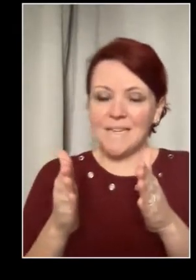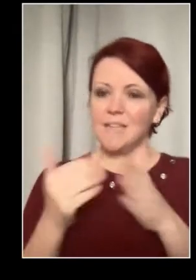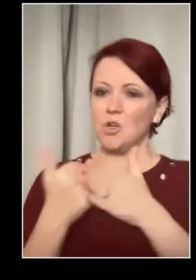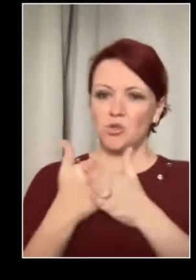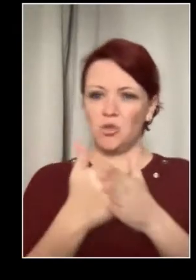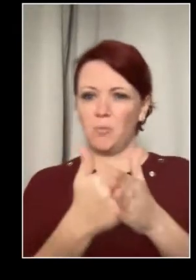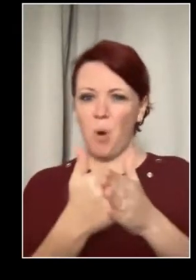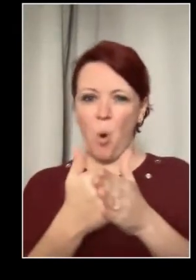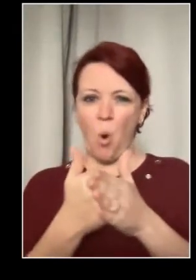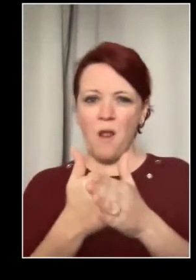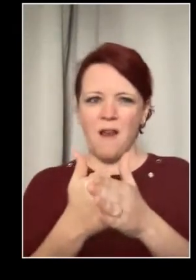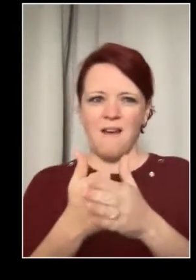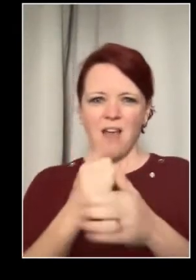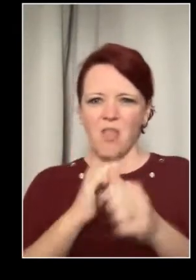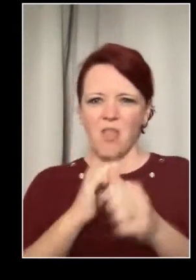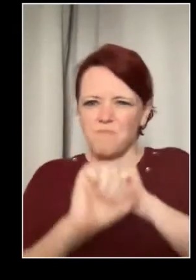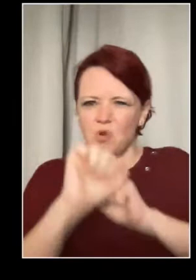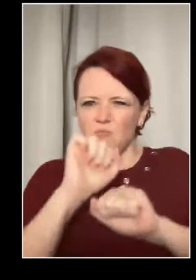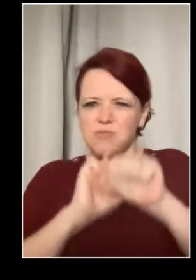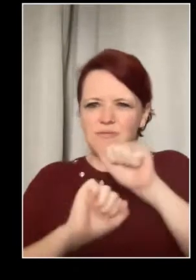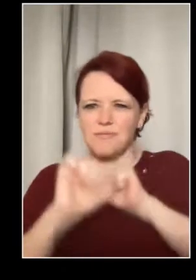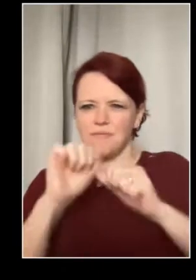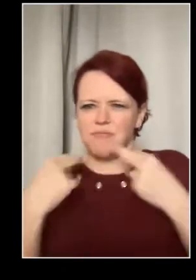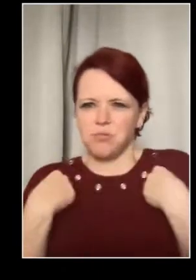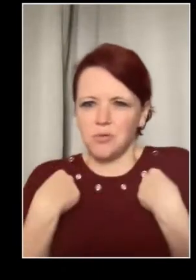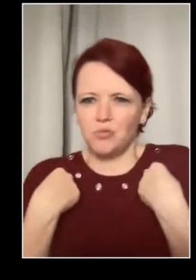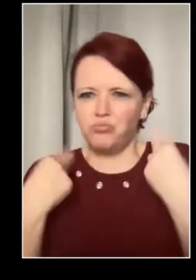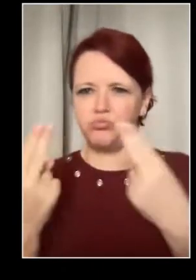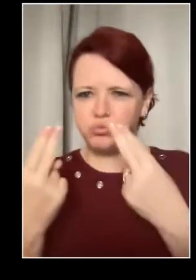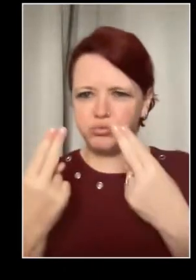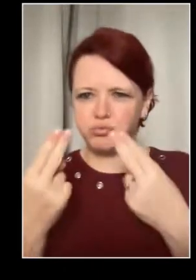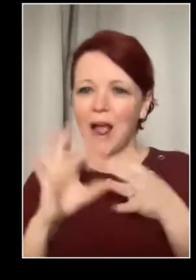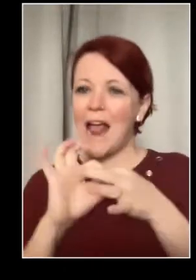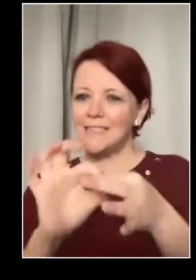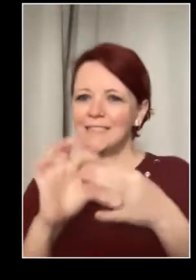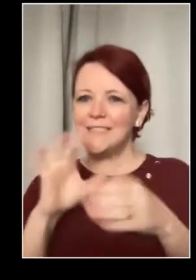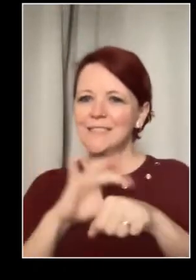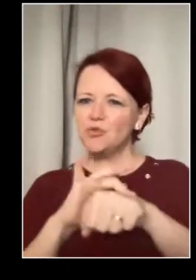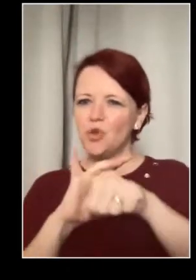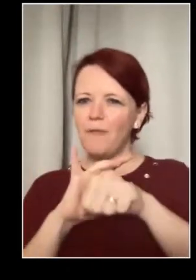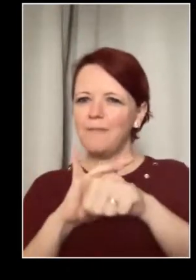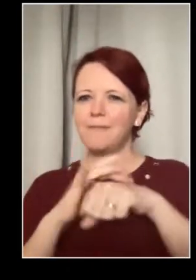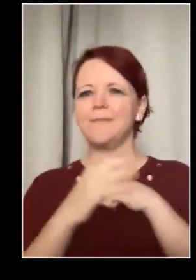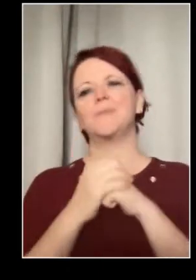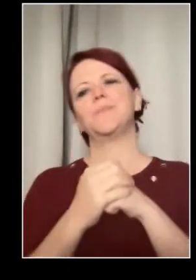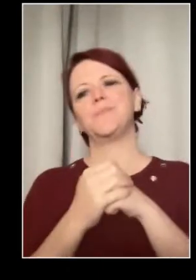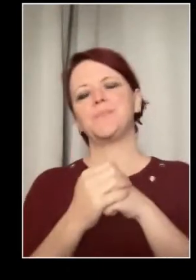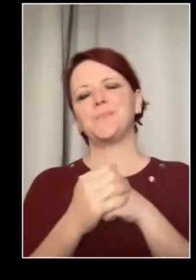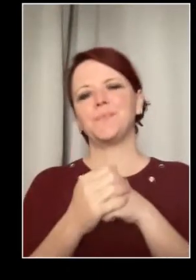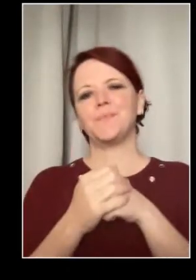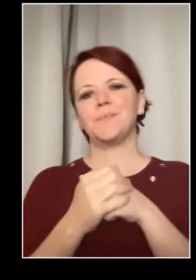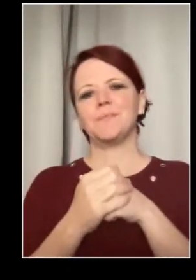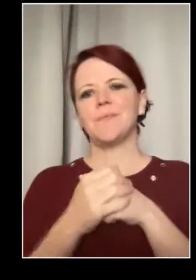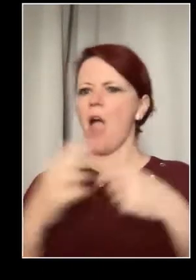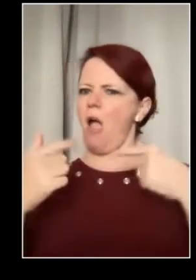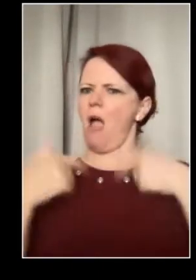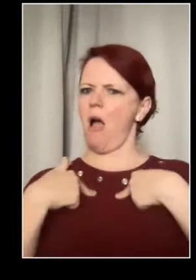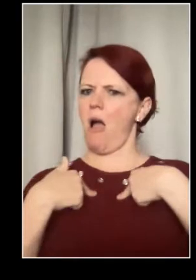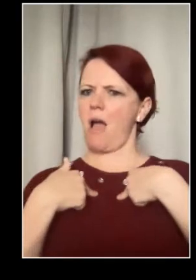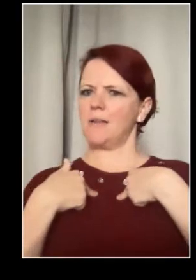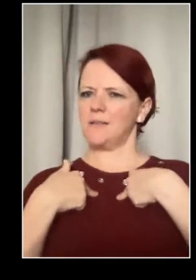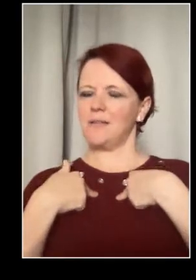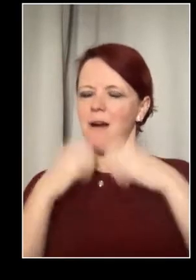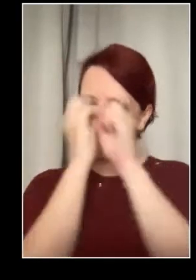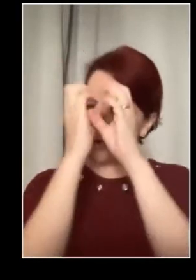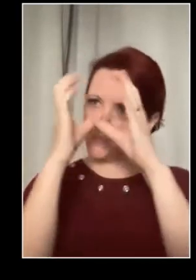of all the skills programmes and especially apprenticeships. It's our ultimate ambition as an ambassador network to